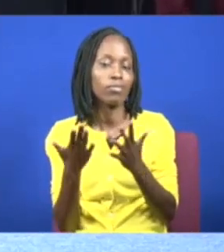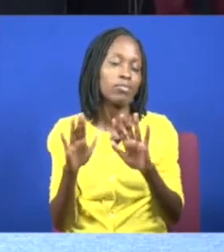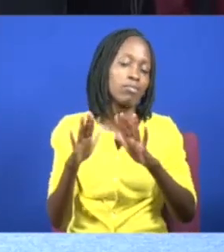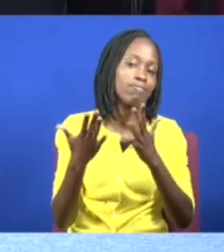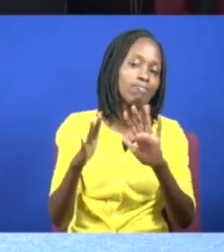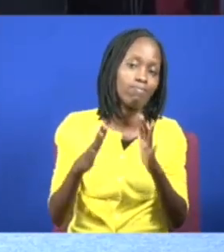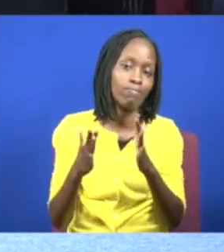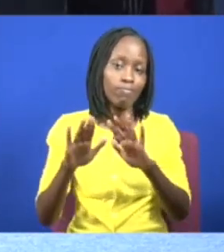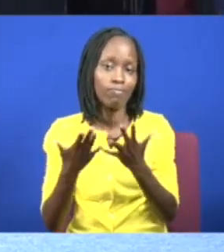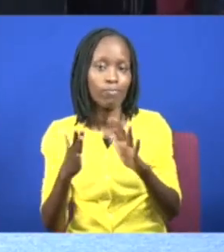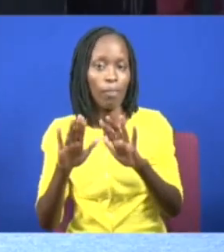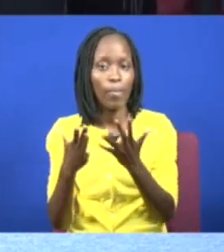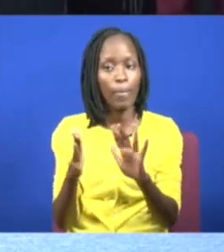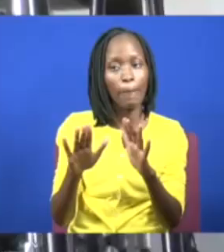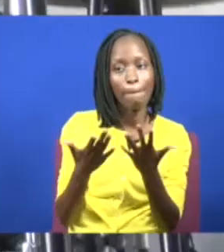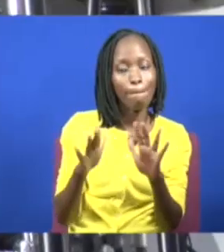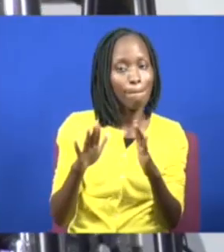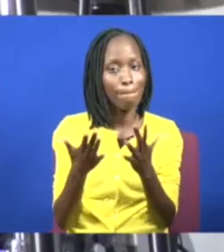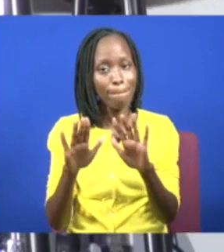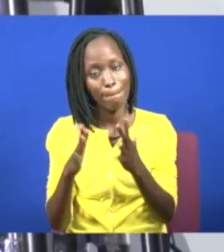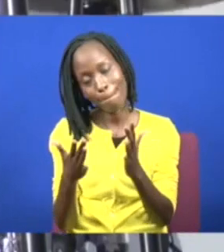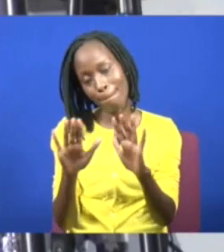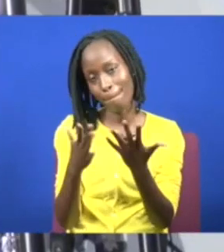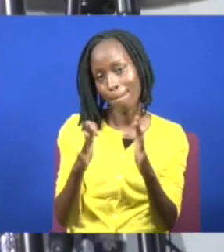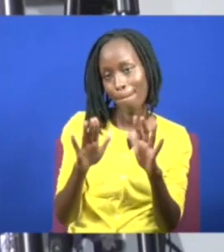Clap, clap, clap. Clap, clap, clap.